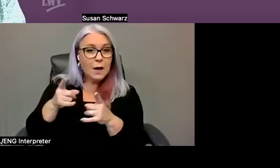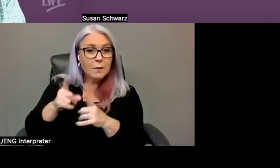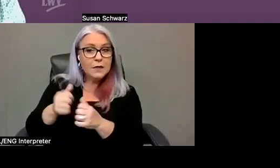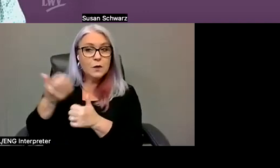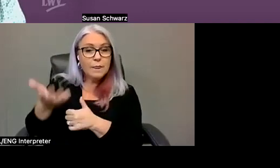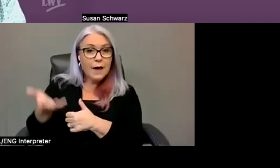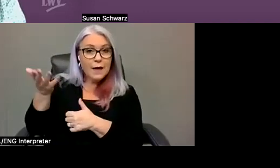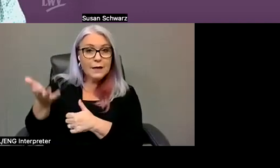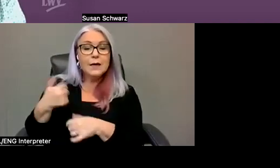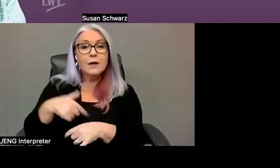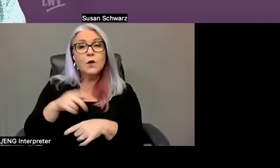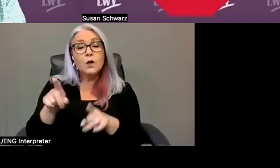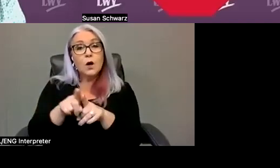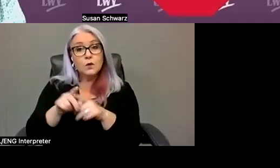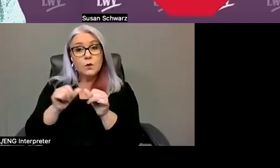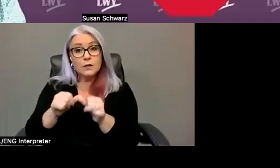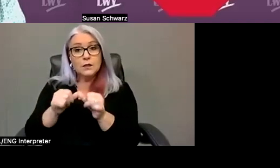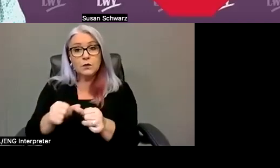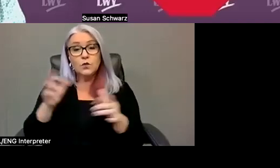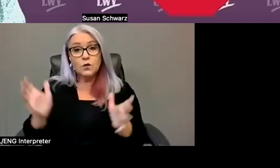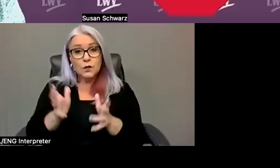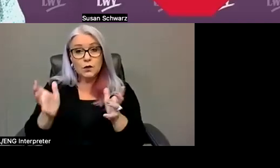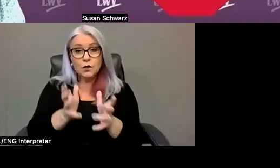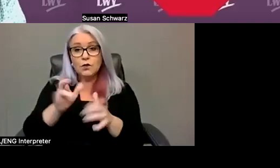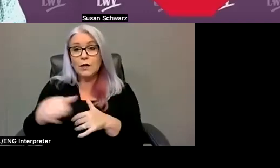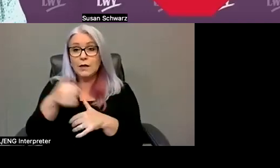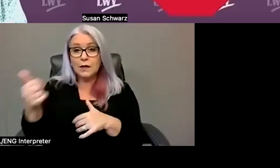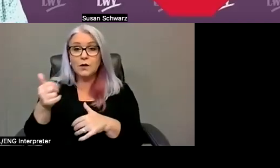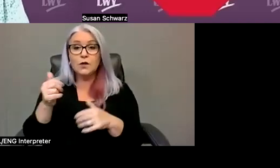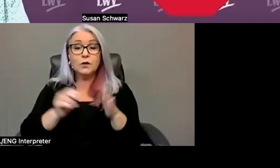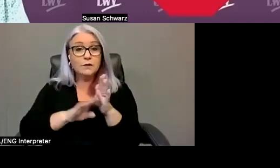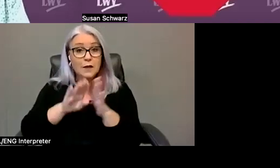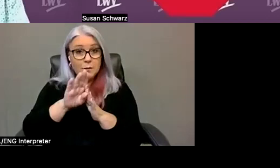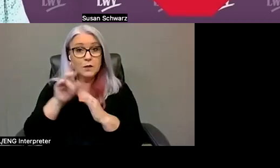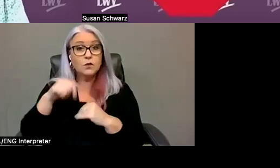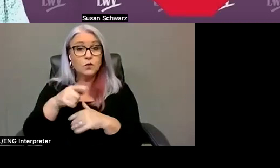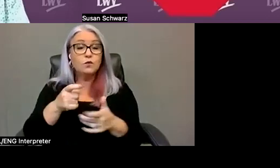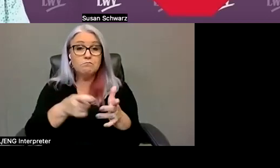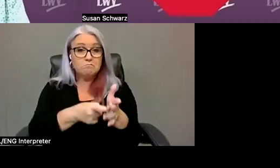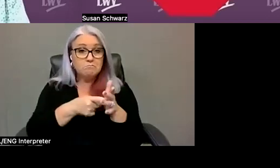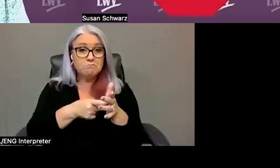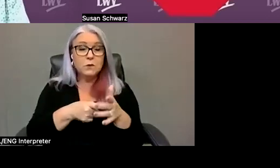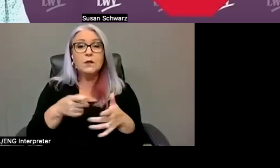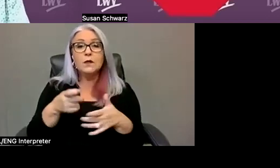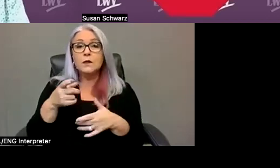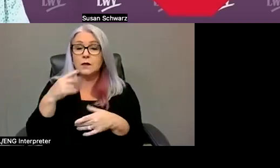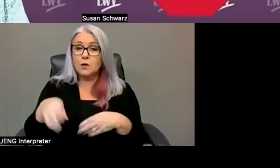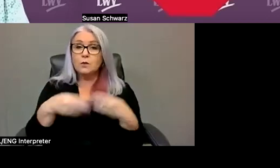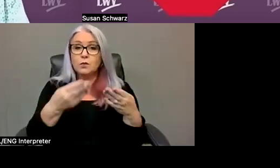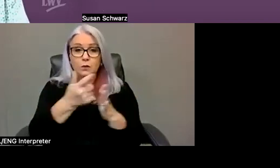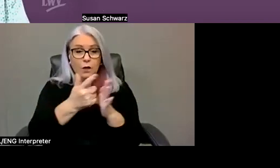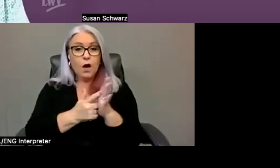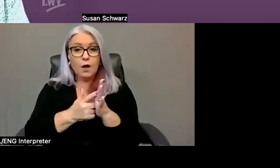And we will also continue to encourage any other development to meet the requirements put forth by the law. Thank